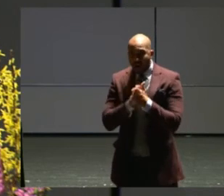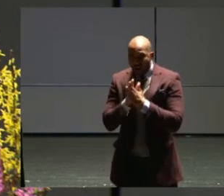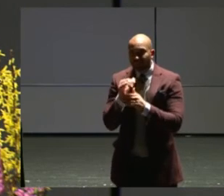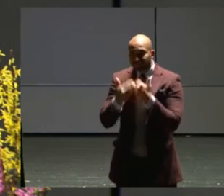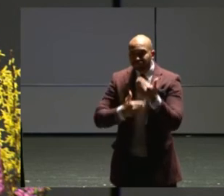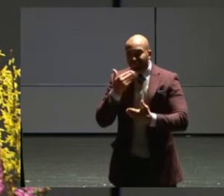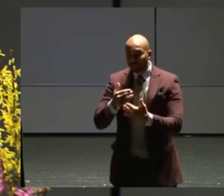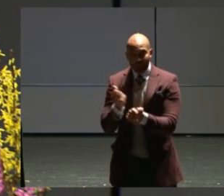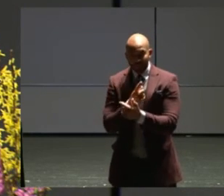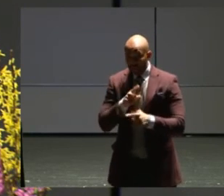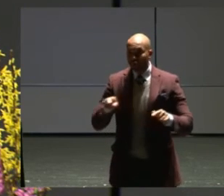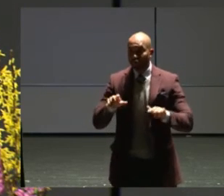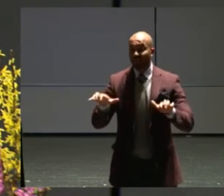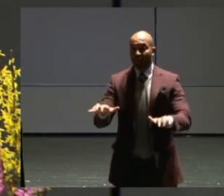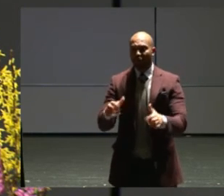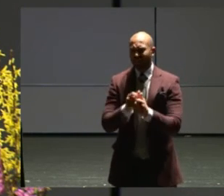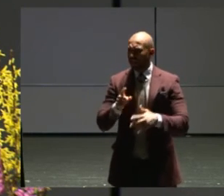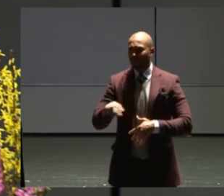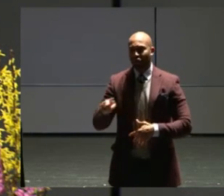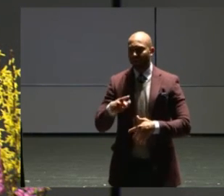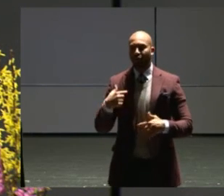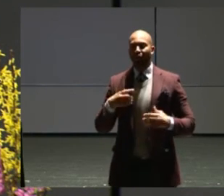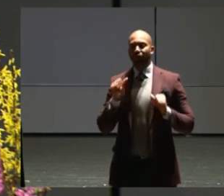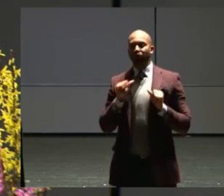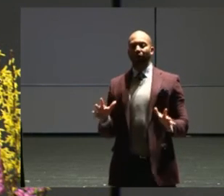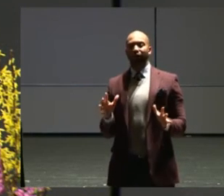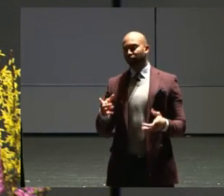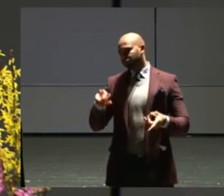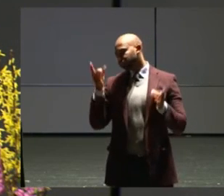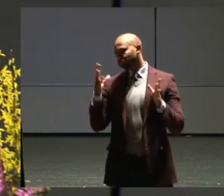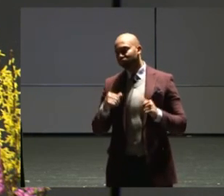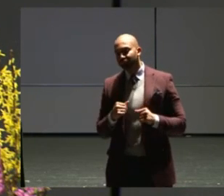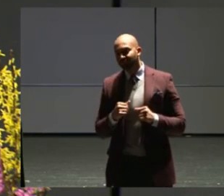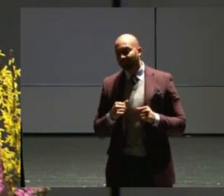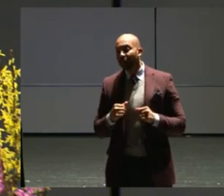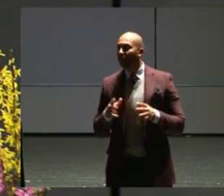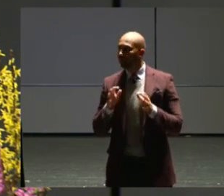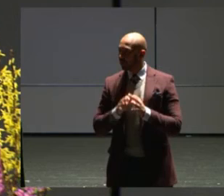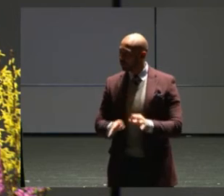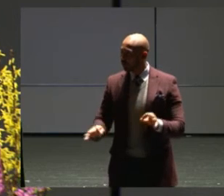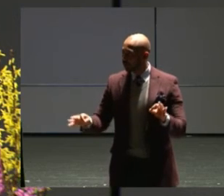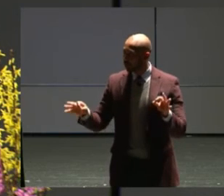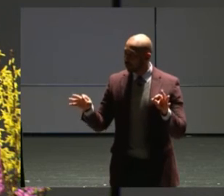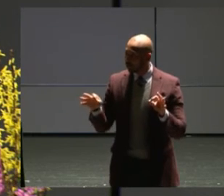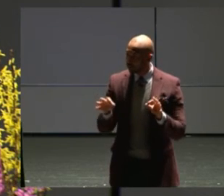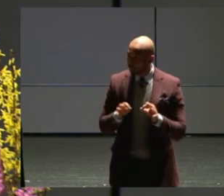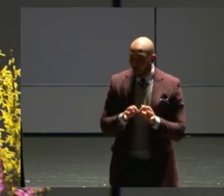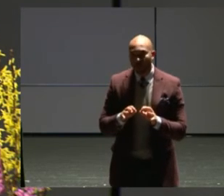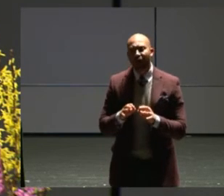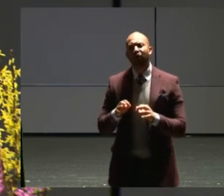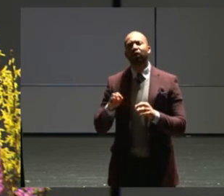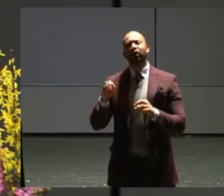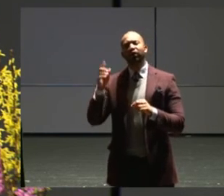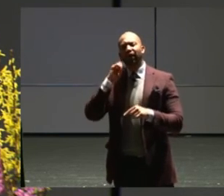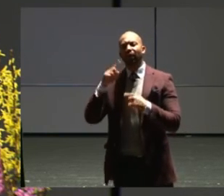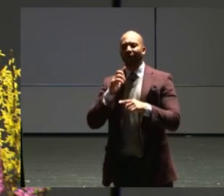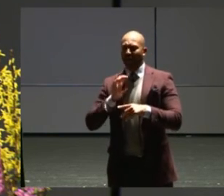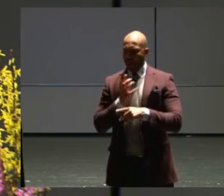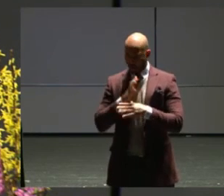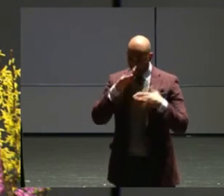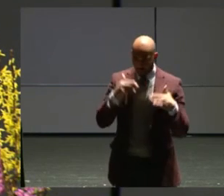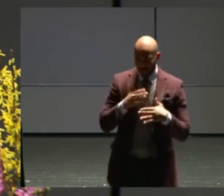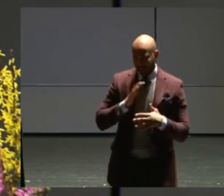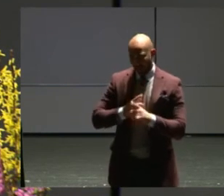have all done, we would be nothing. It's so important to hear, I think, about the discipline that we have, the focus